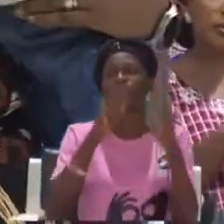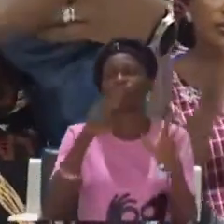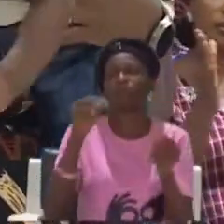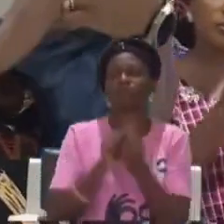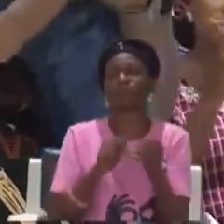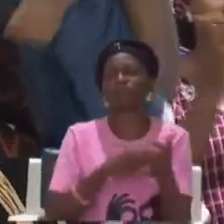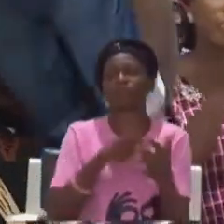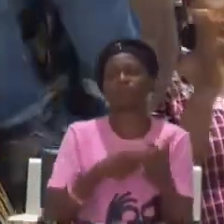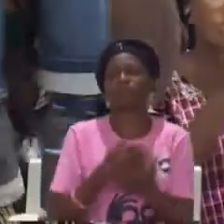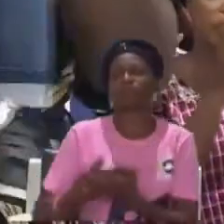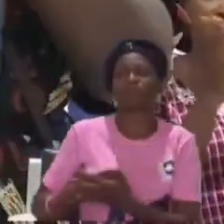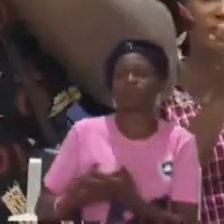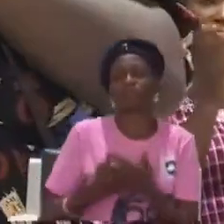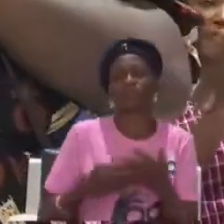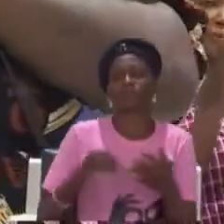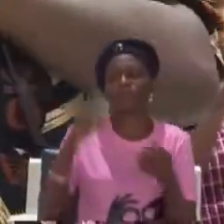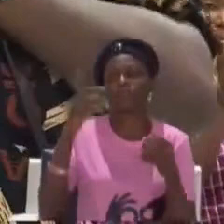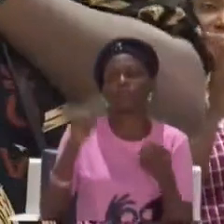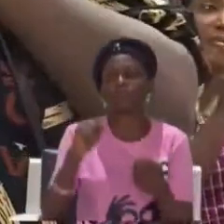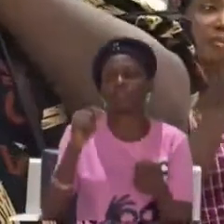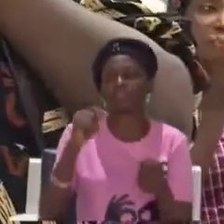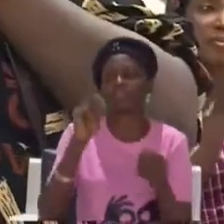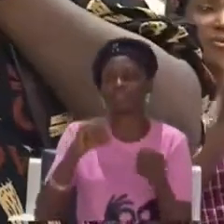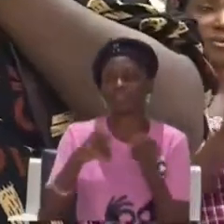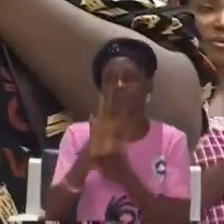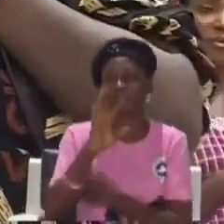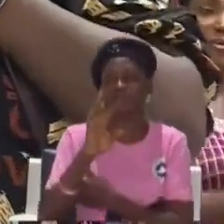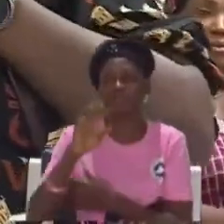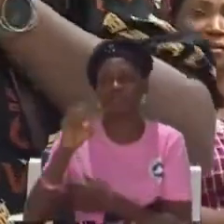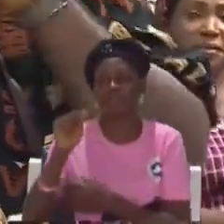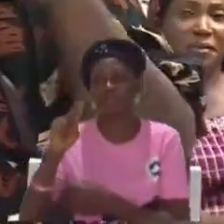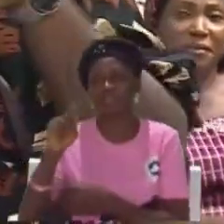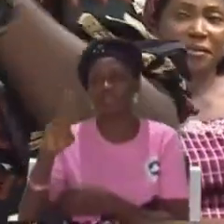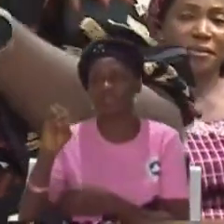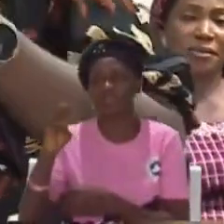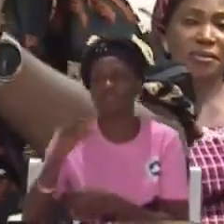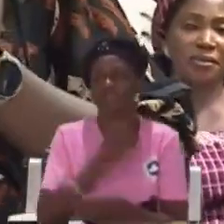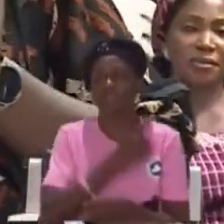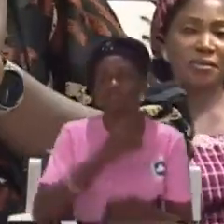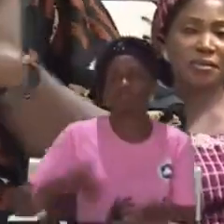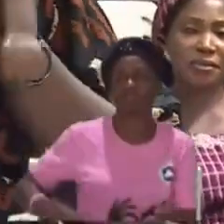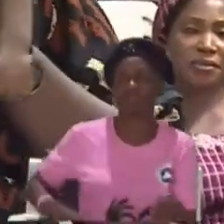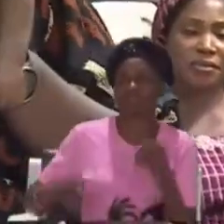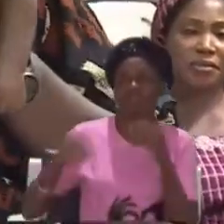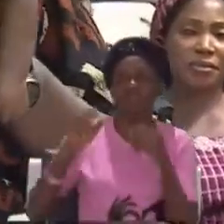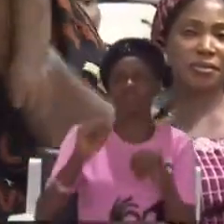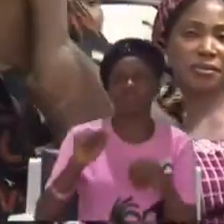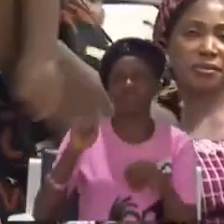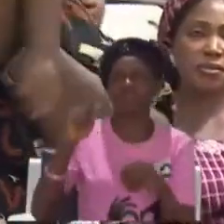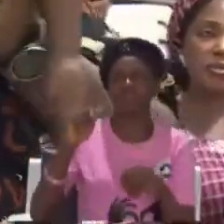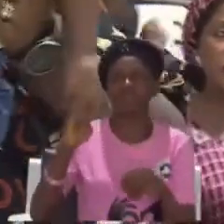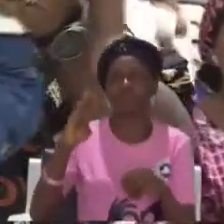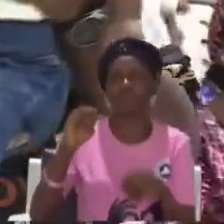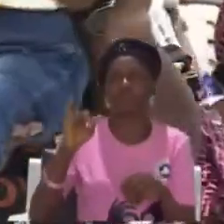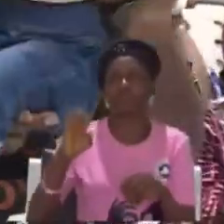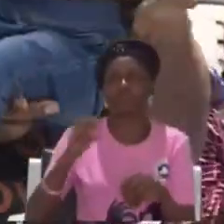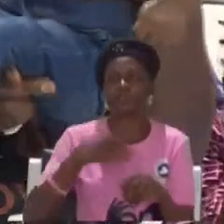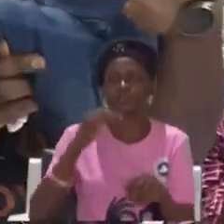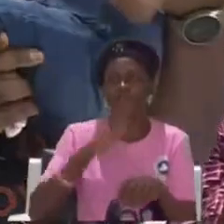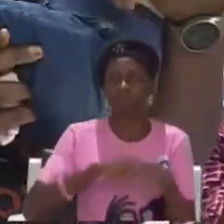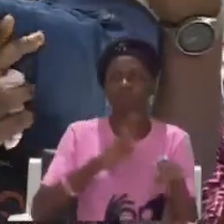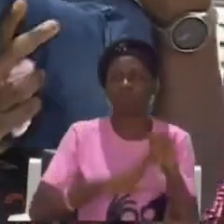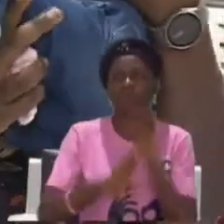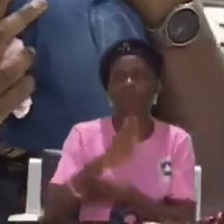joy. Inyoluwa Akinroba David Akinoye. And we called upon God upon